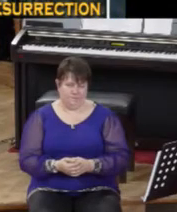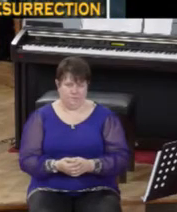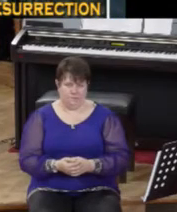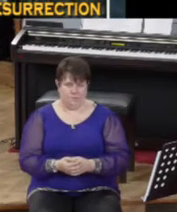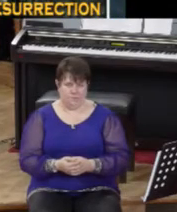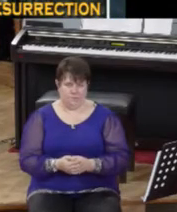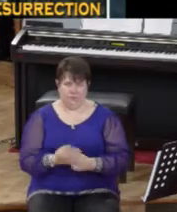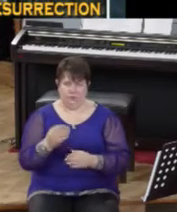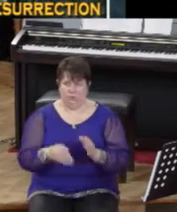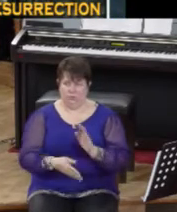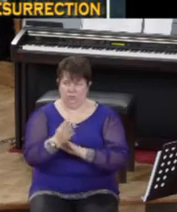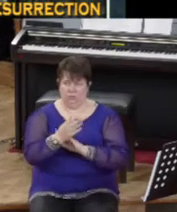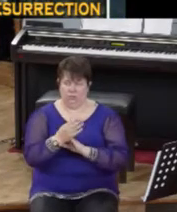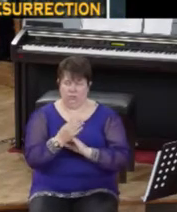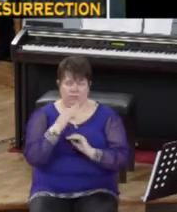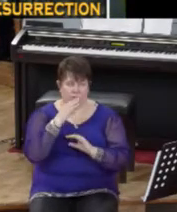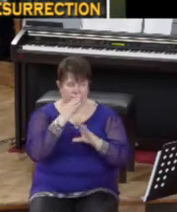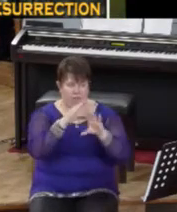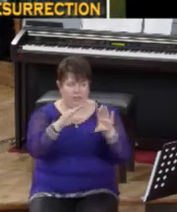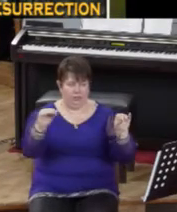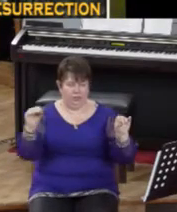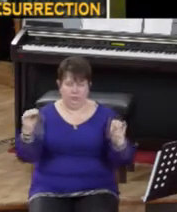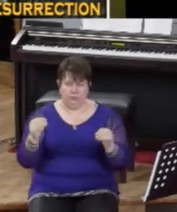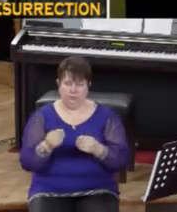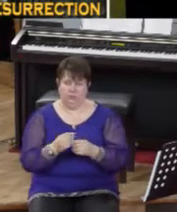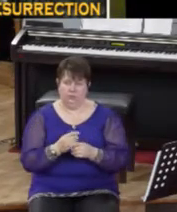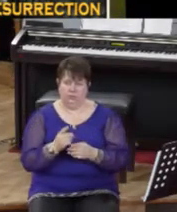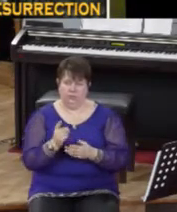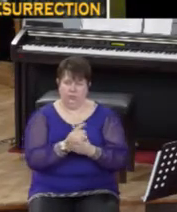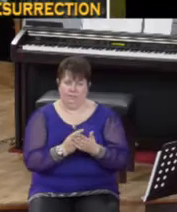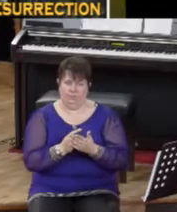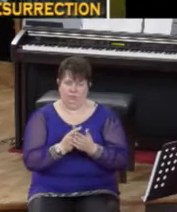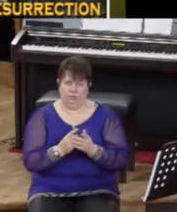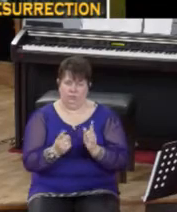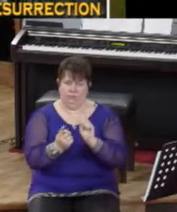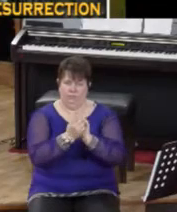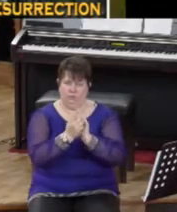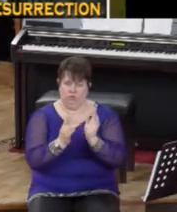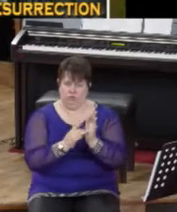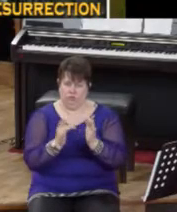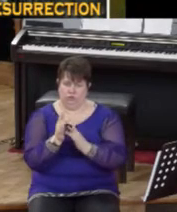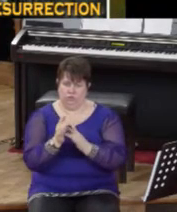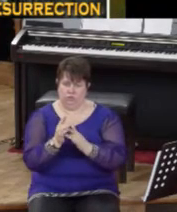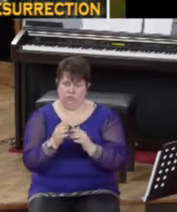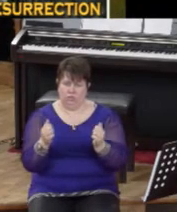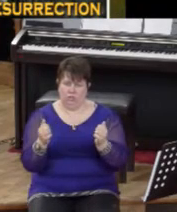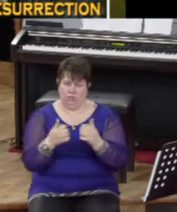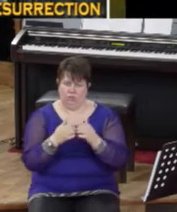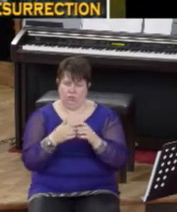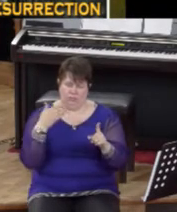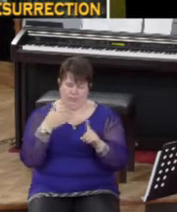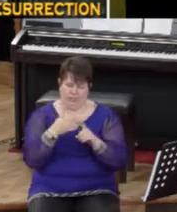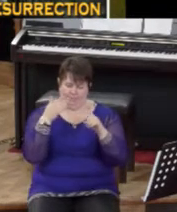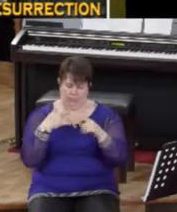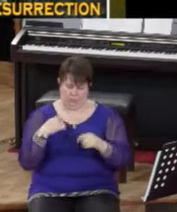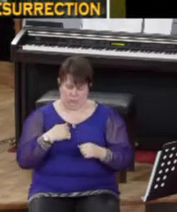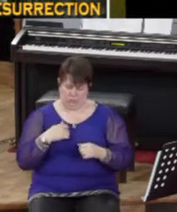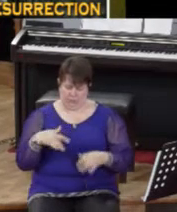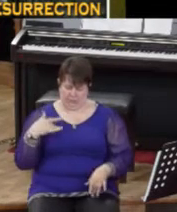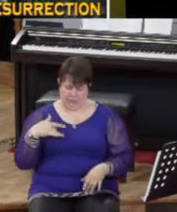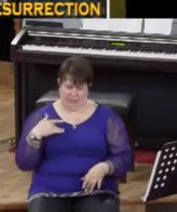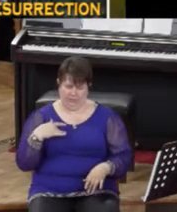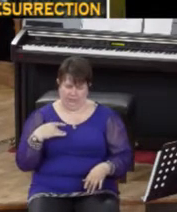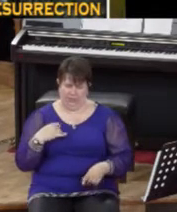but they went on to tell others about how he had impacted their life. Paul